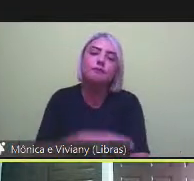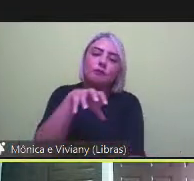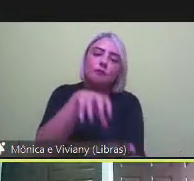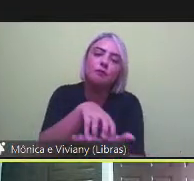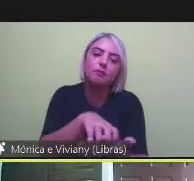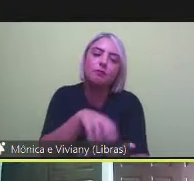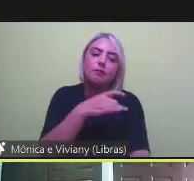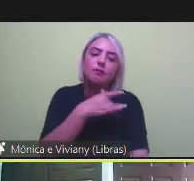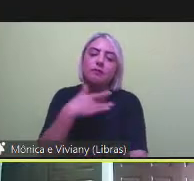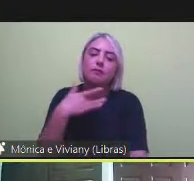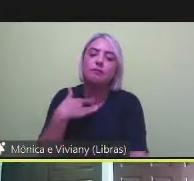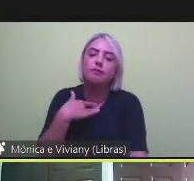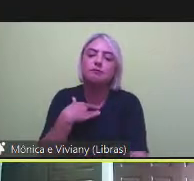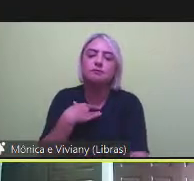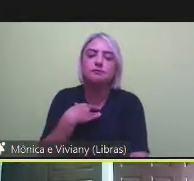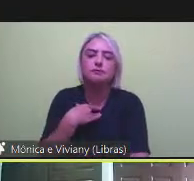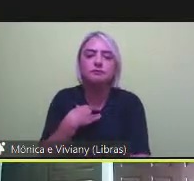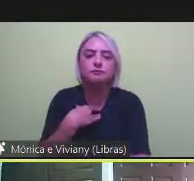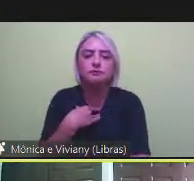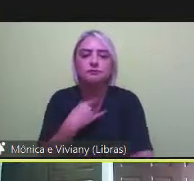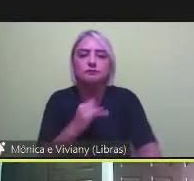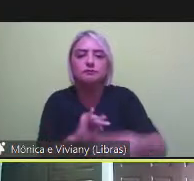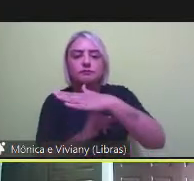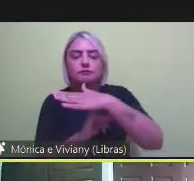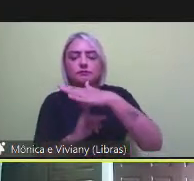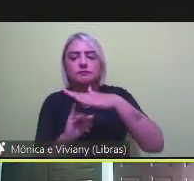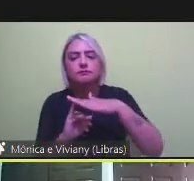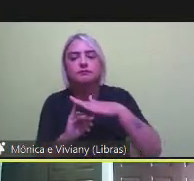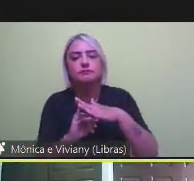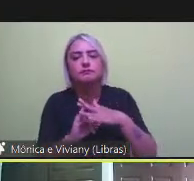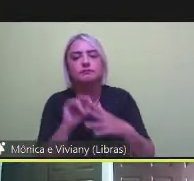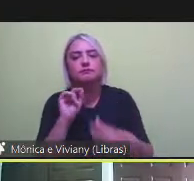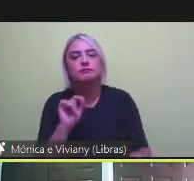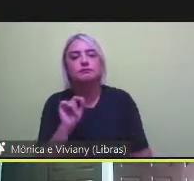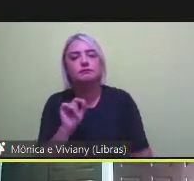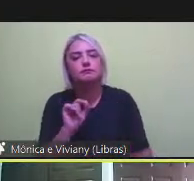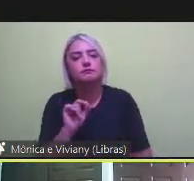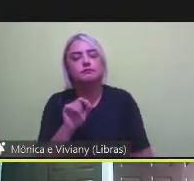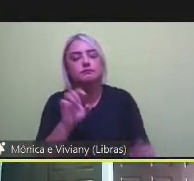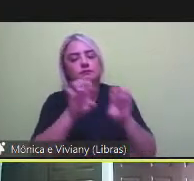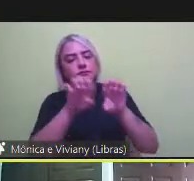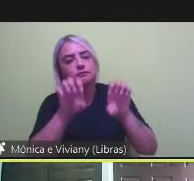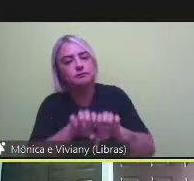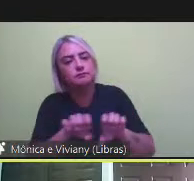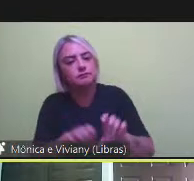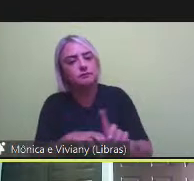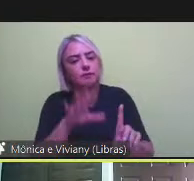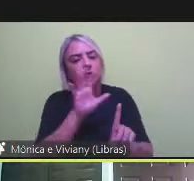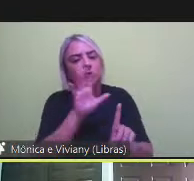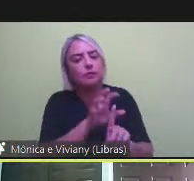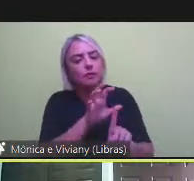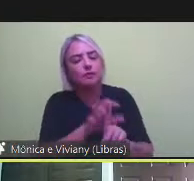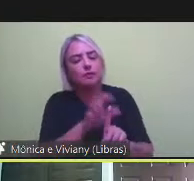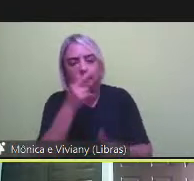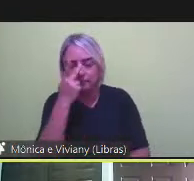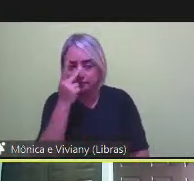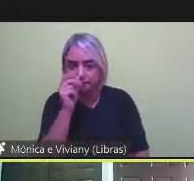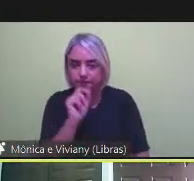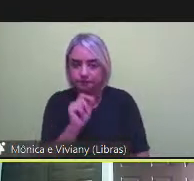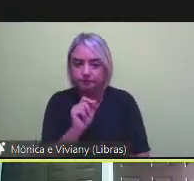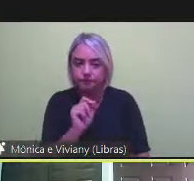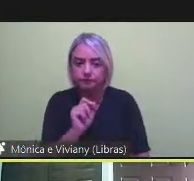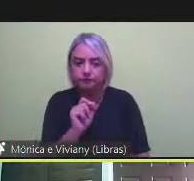facilities, and they have structured approaches to appointments so that clients are referred and